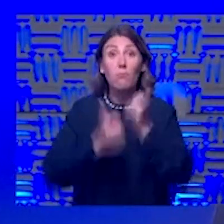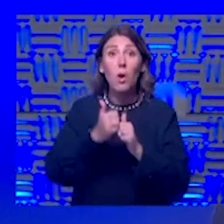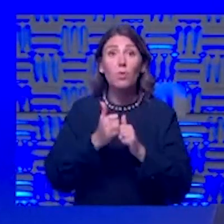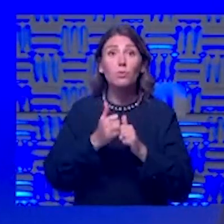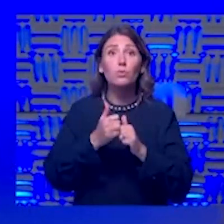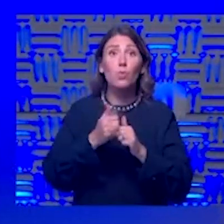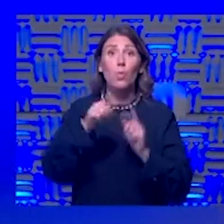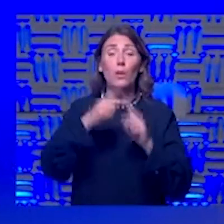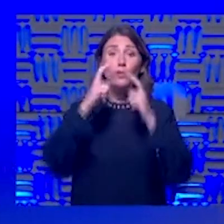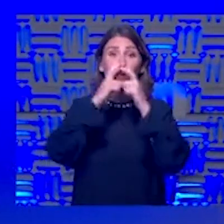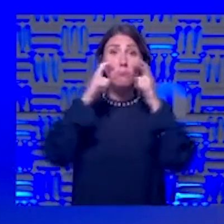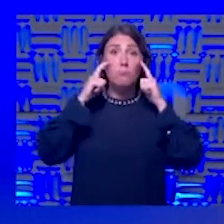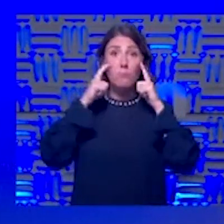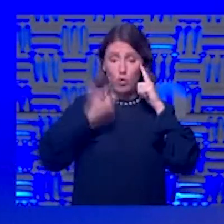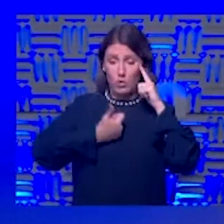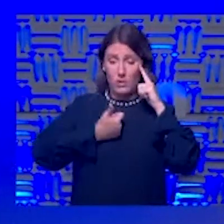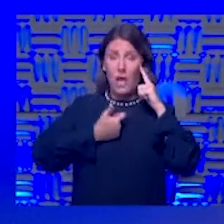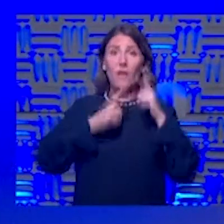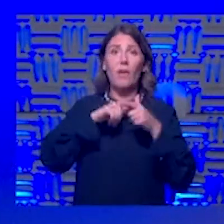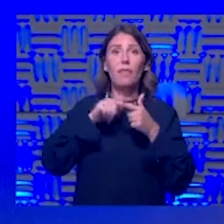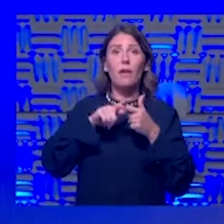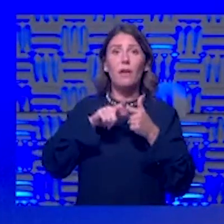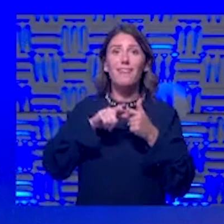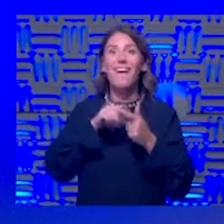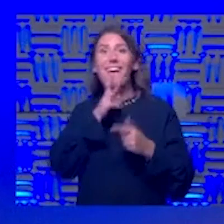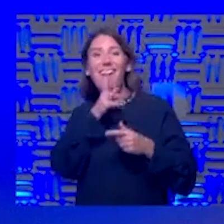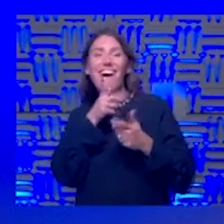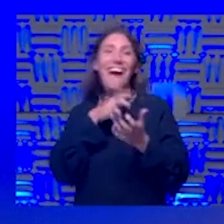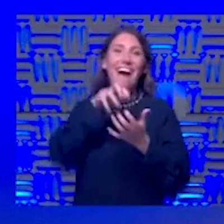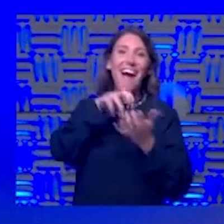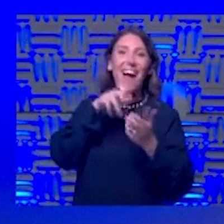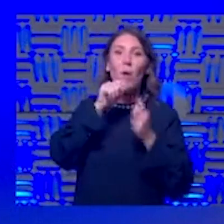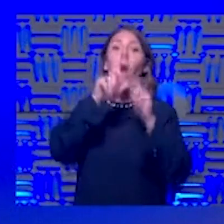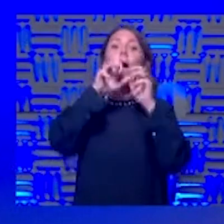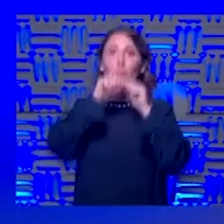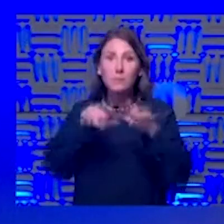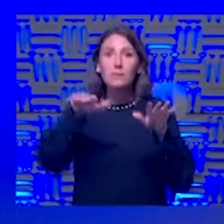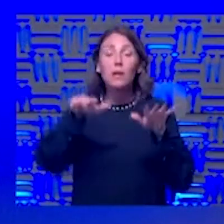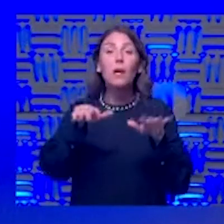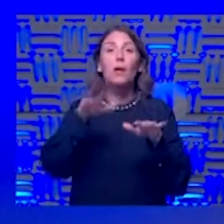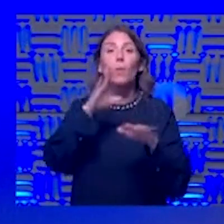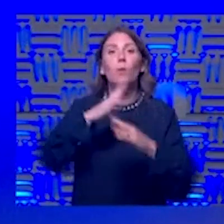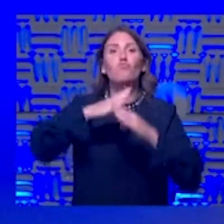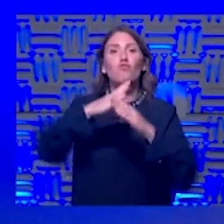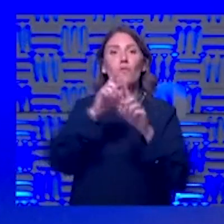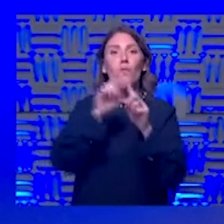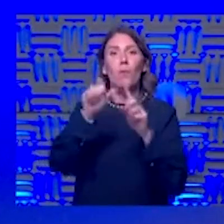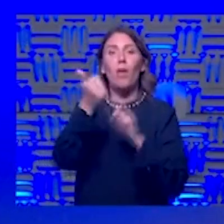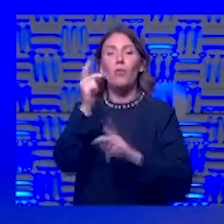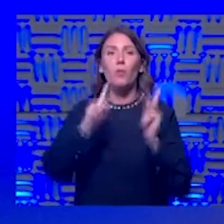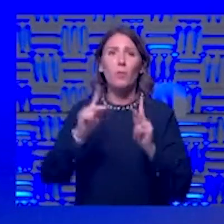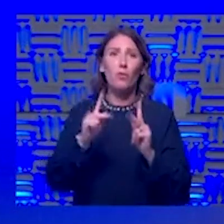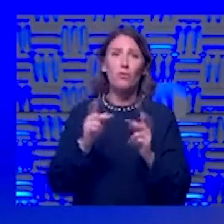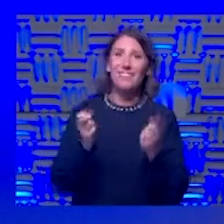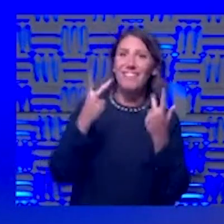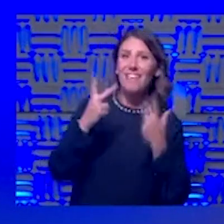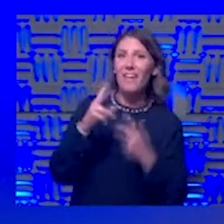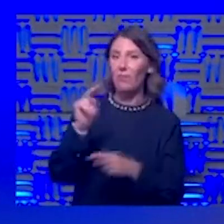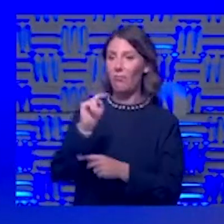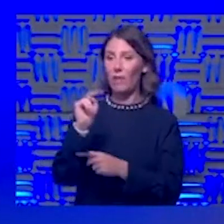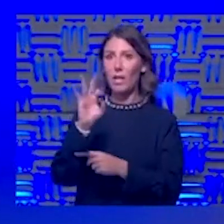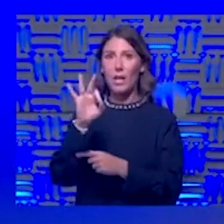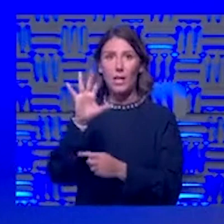laughing, sneezing, coughing. As far as other masks, I know there's probably a lot of, K or N95 masks that are for